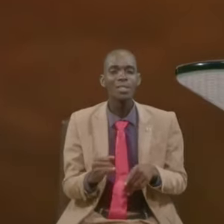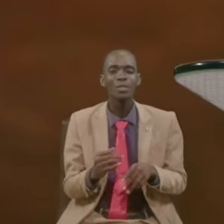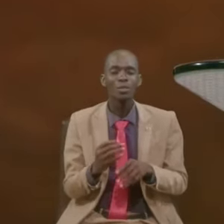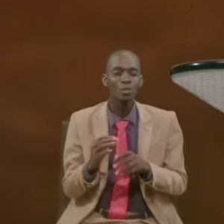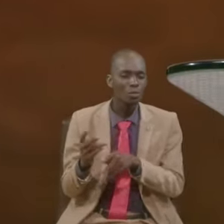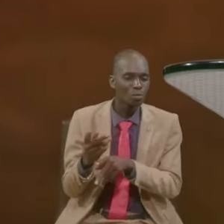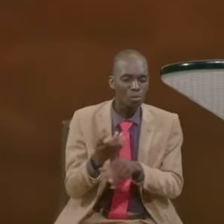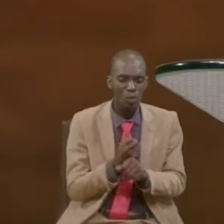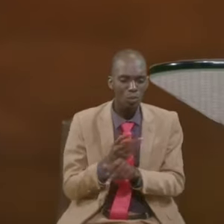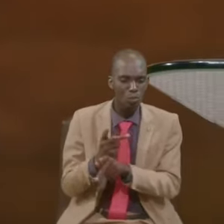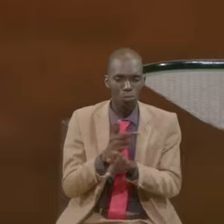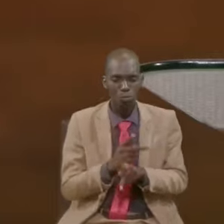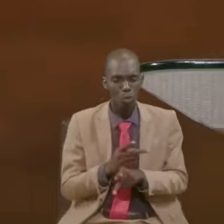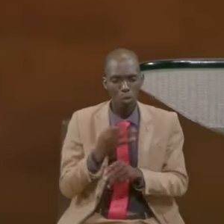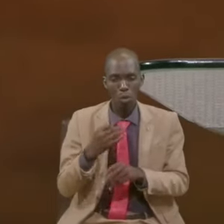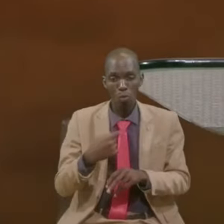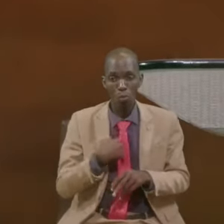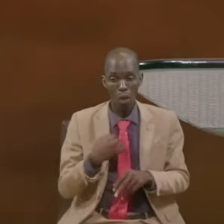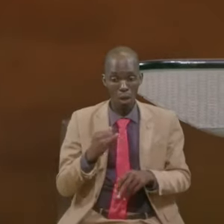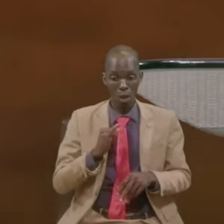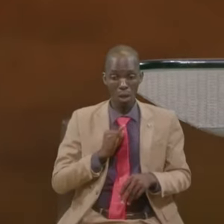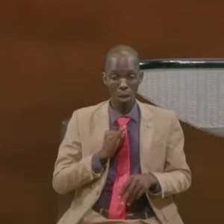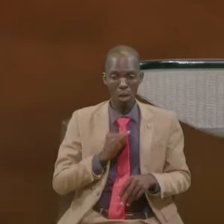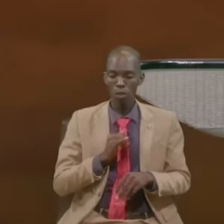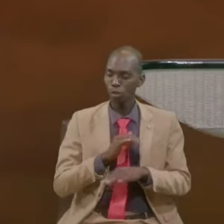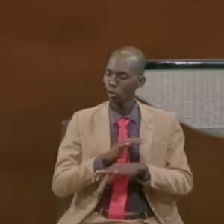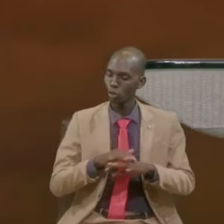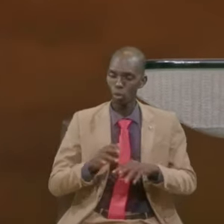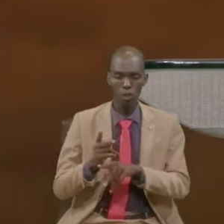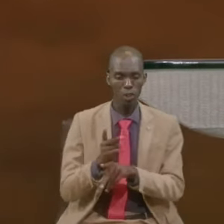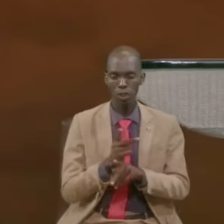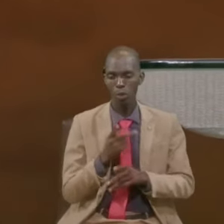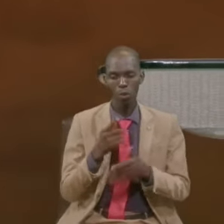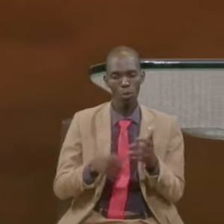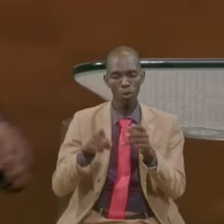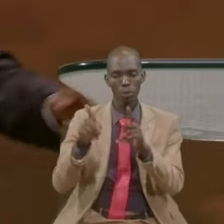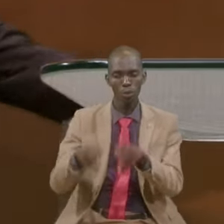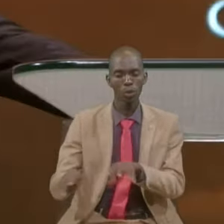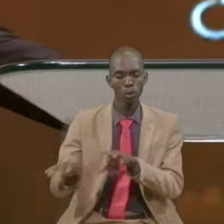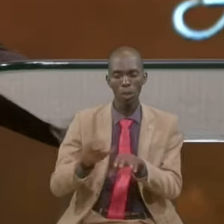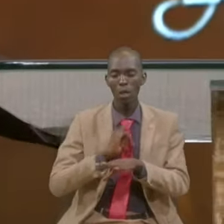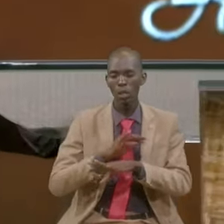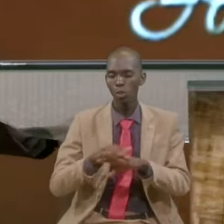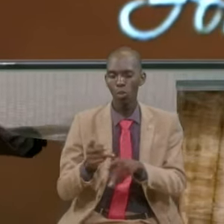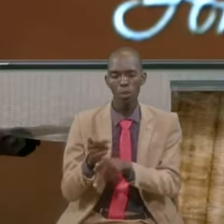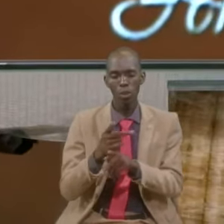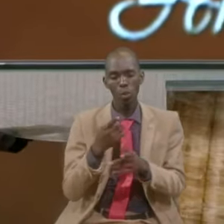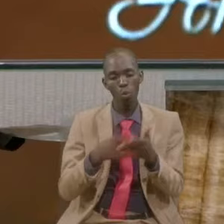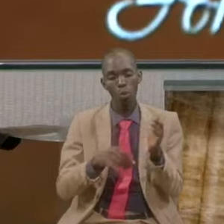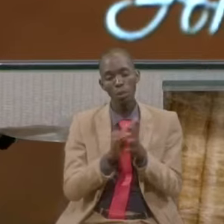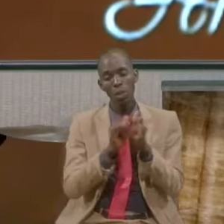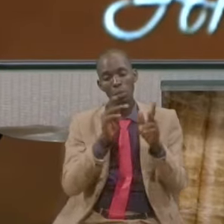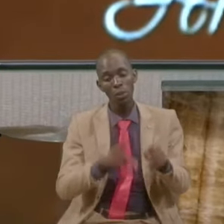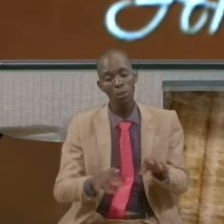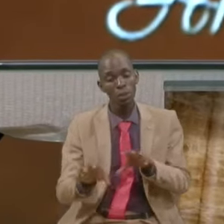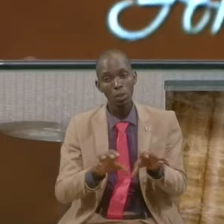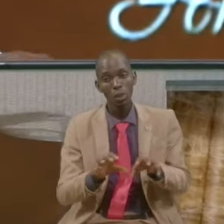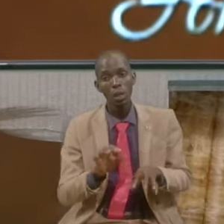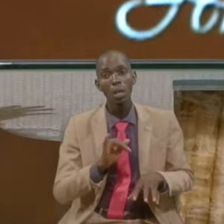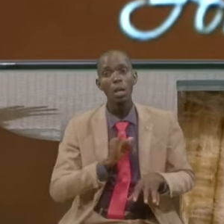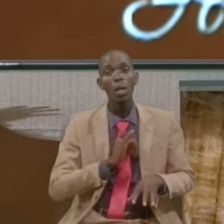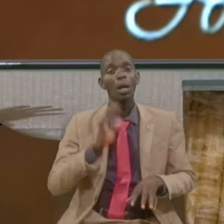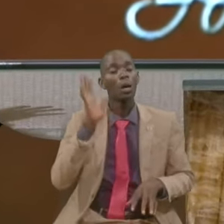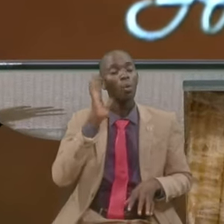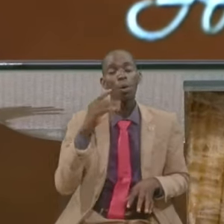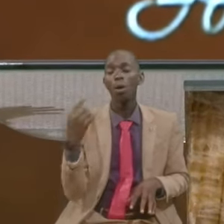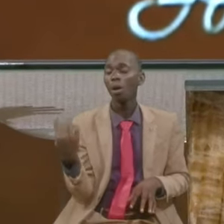of me, I don't care what he does. I don't care what she does. I will always back him